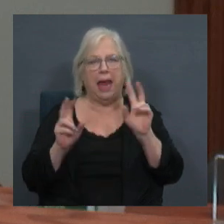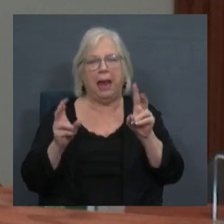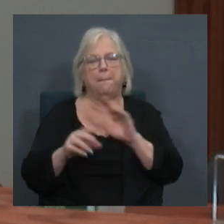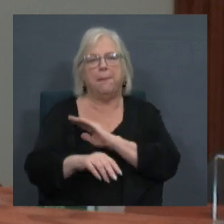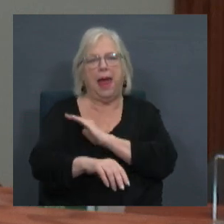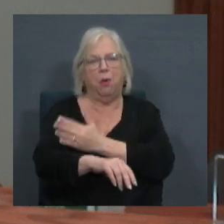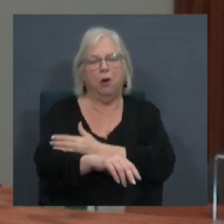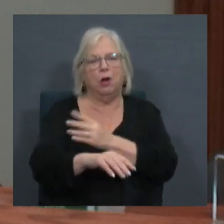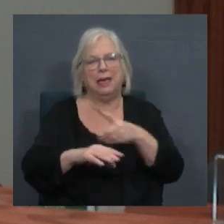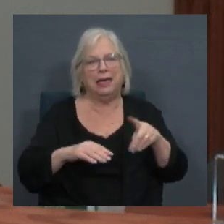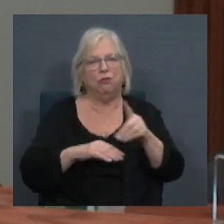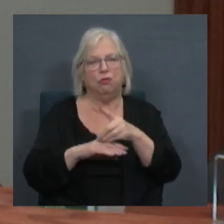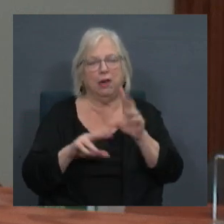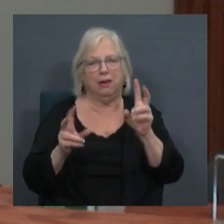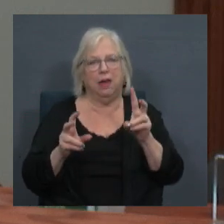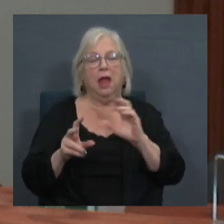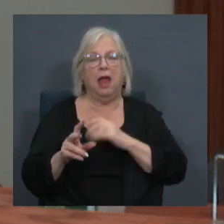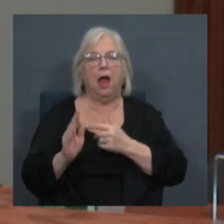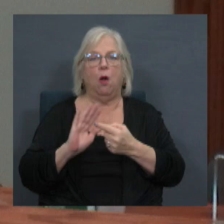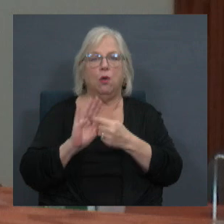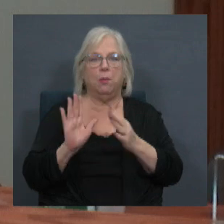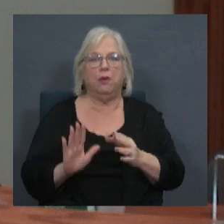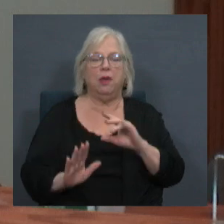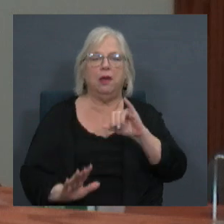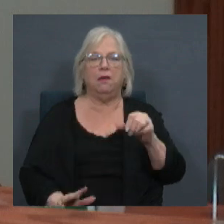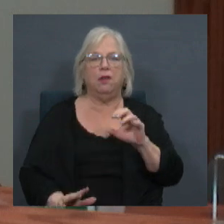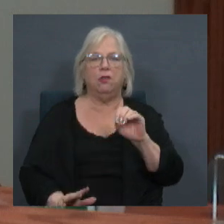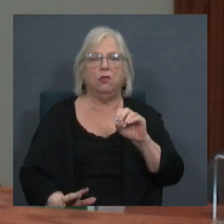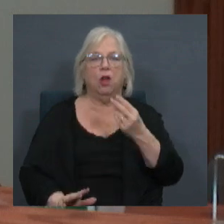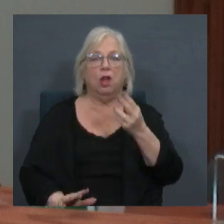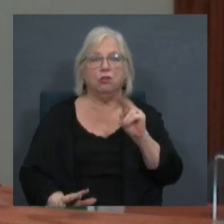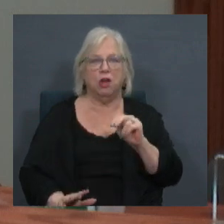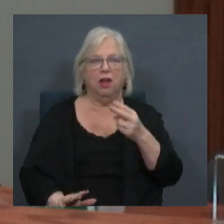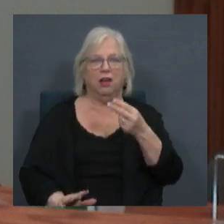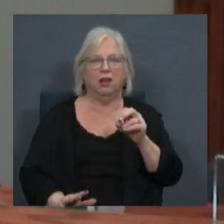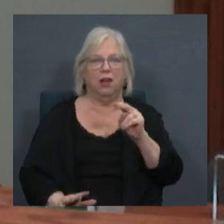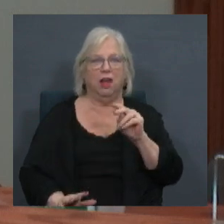And our representative is John Honeywell.